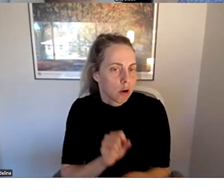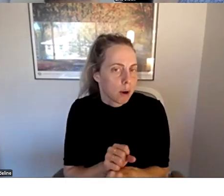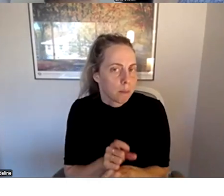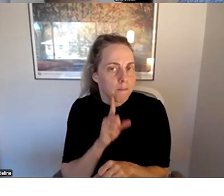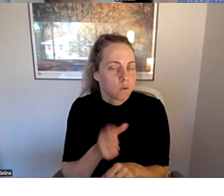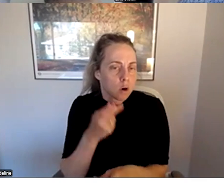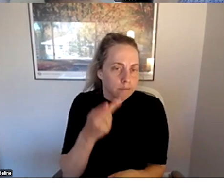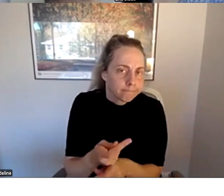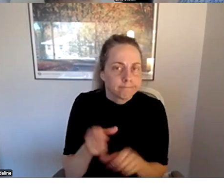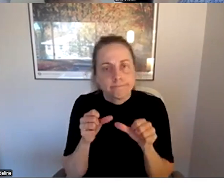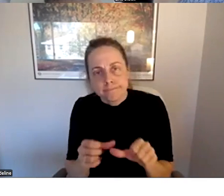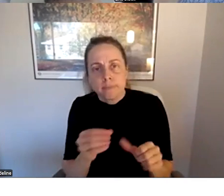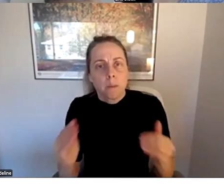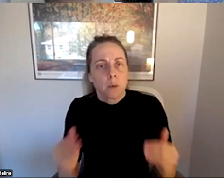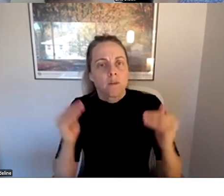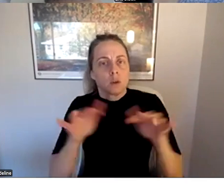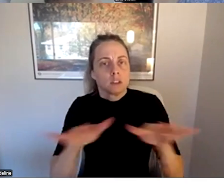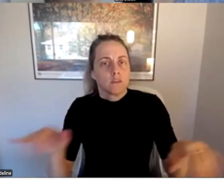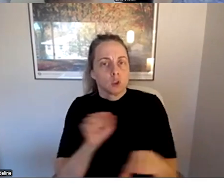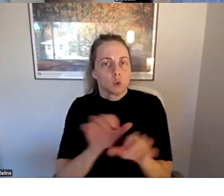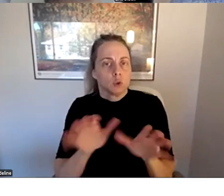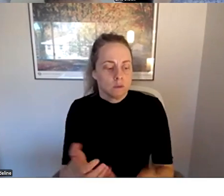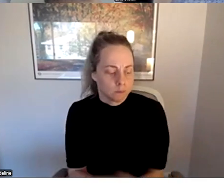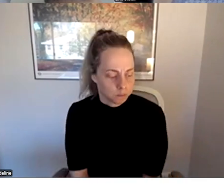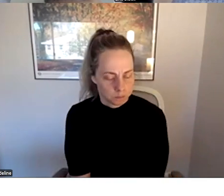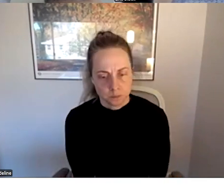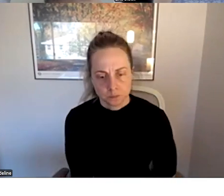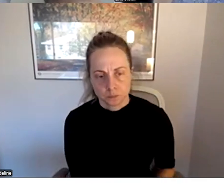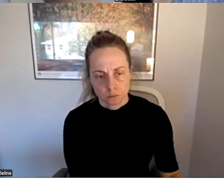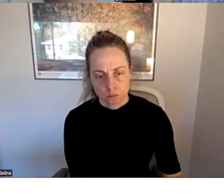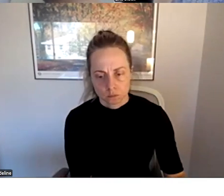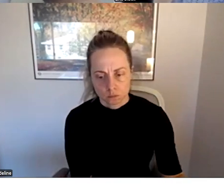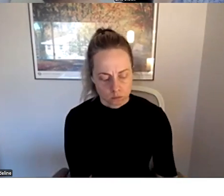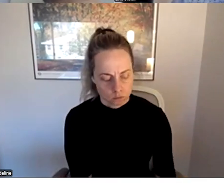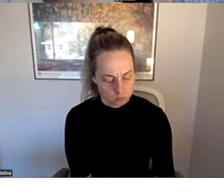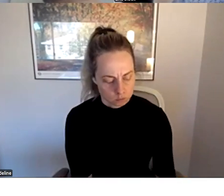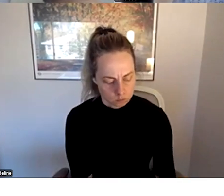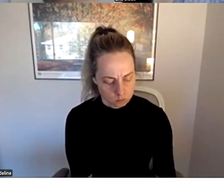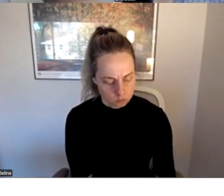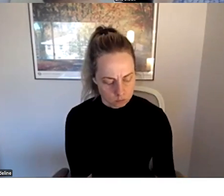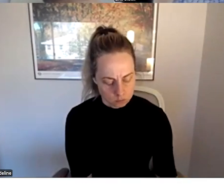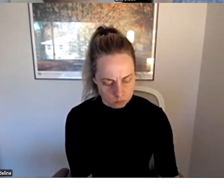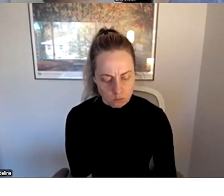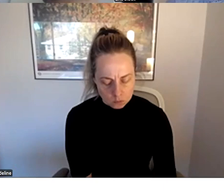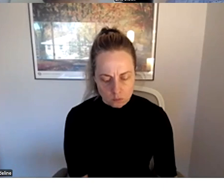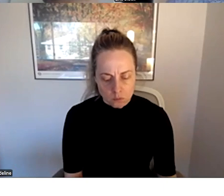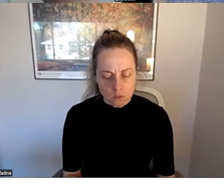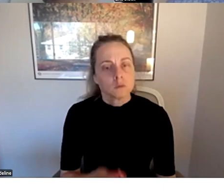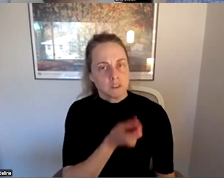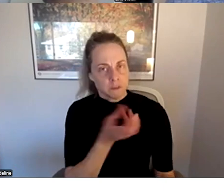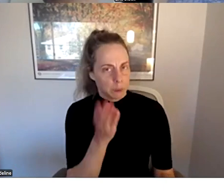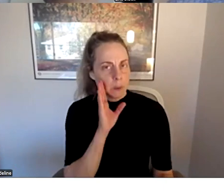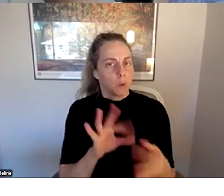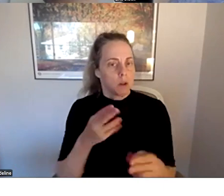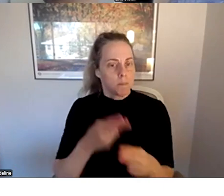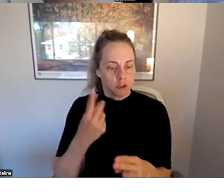and promoting a diverse workforce? There's a couple I'll mention. One is